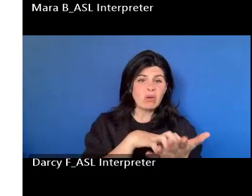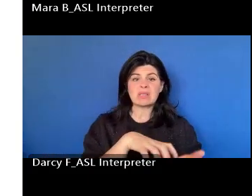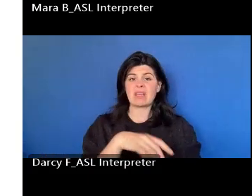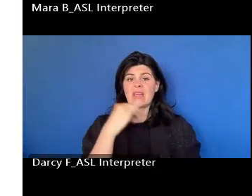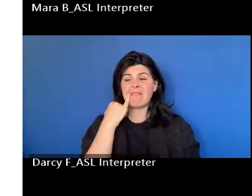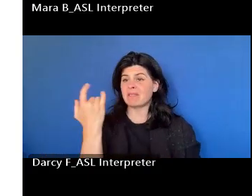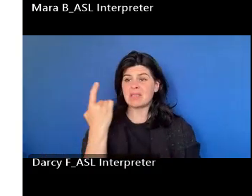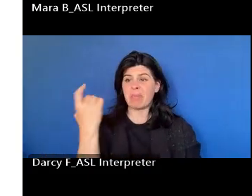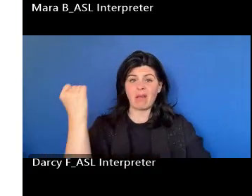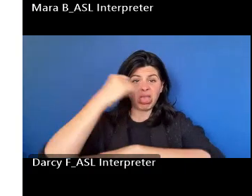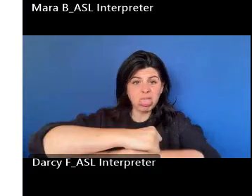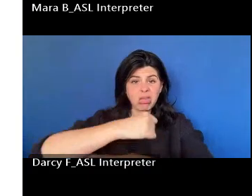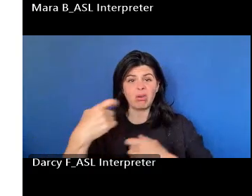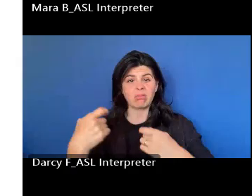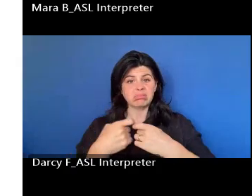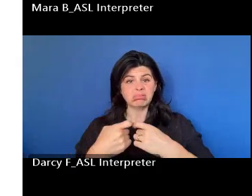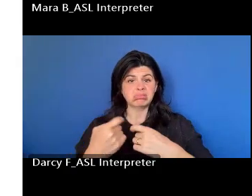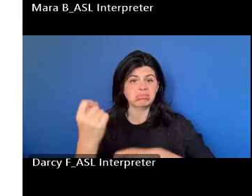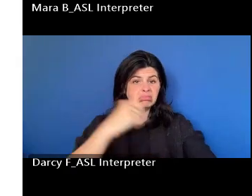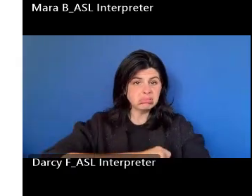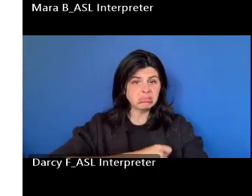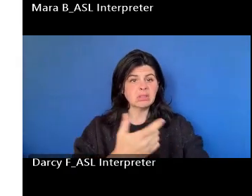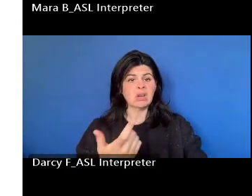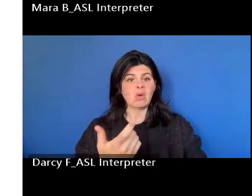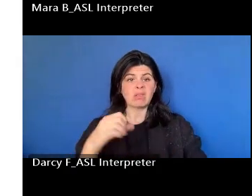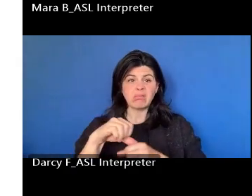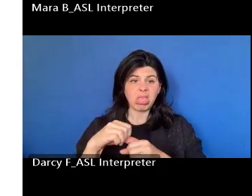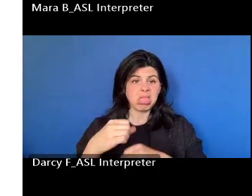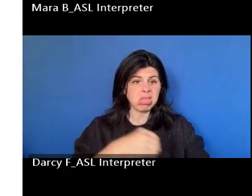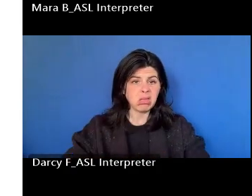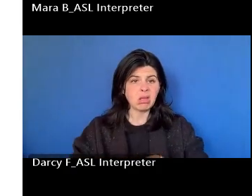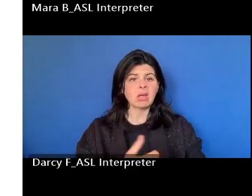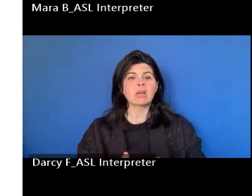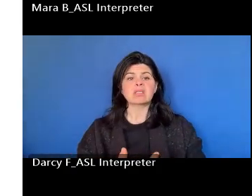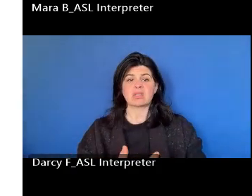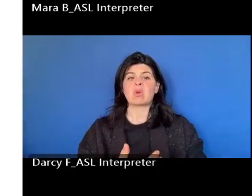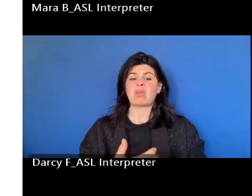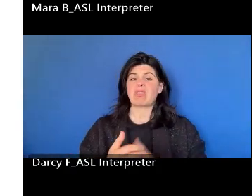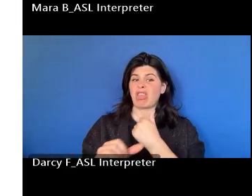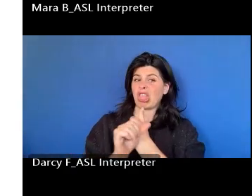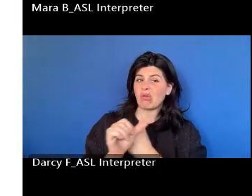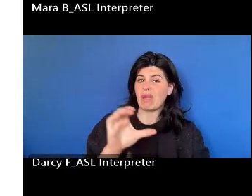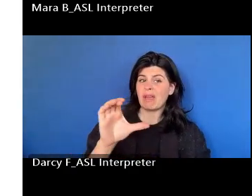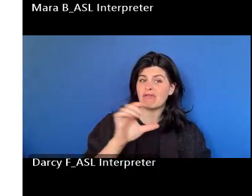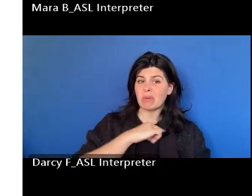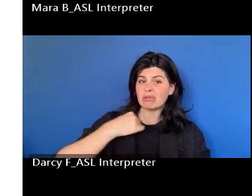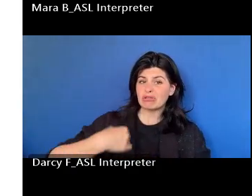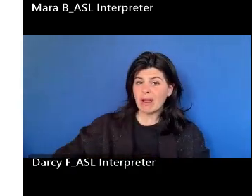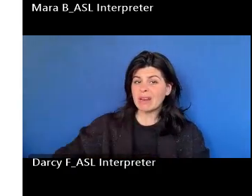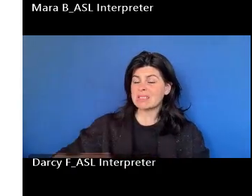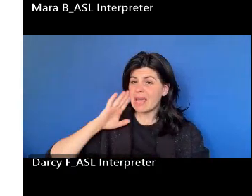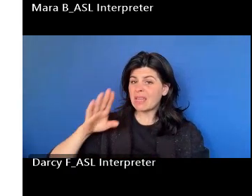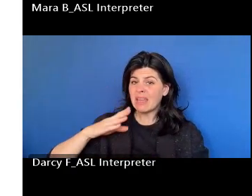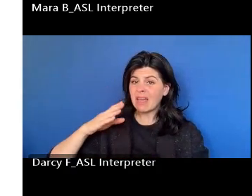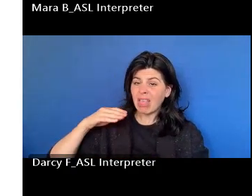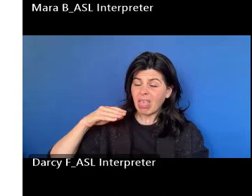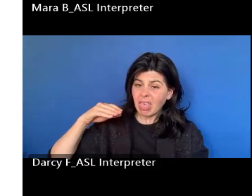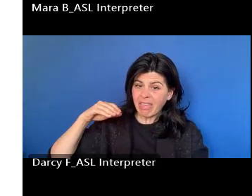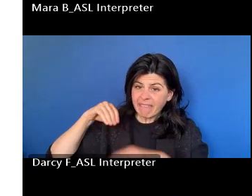has already been documented, and you can look this up easily, as infiltrating our electric grid as a method of asymmetric